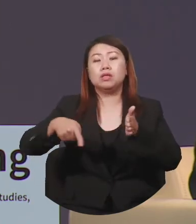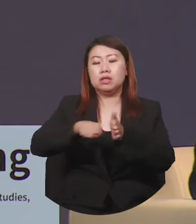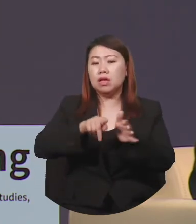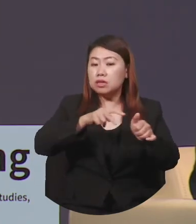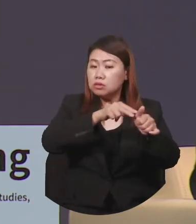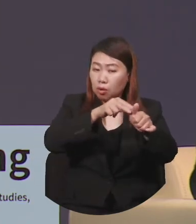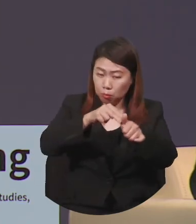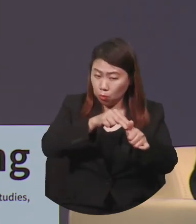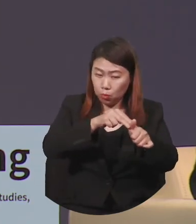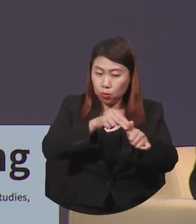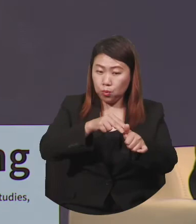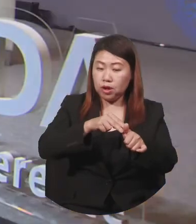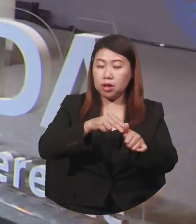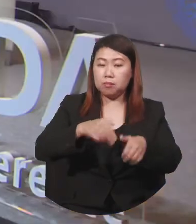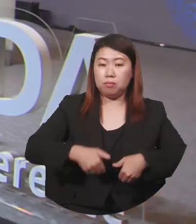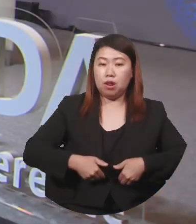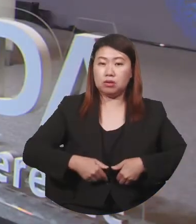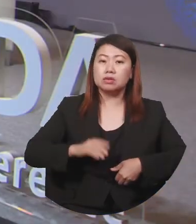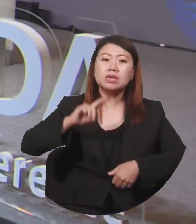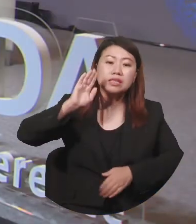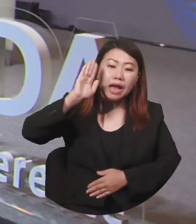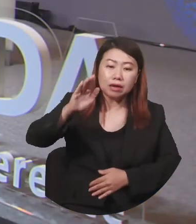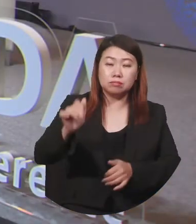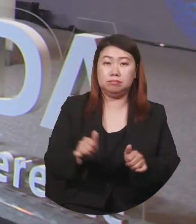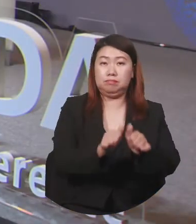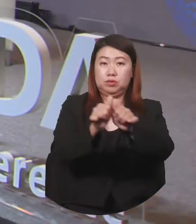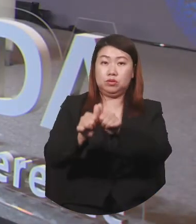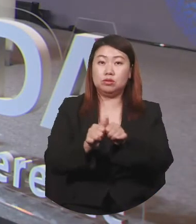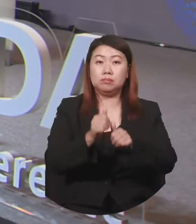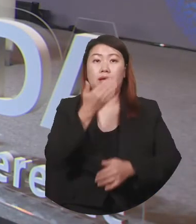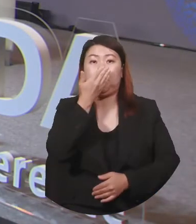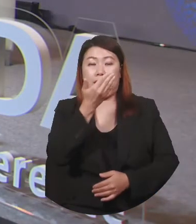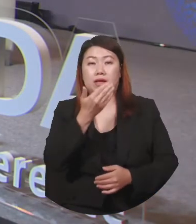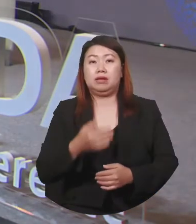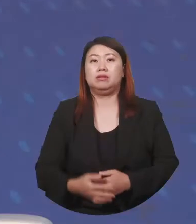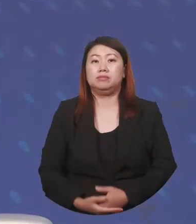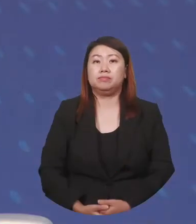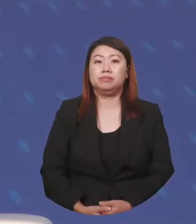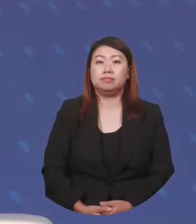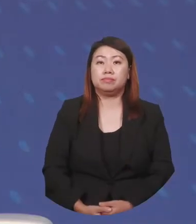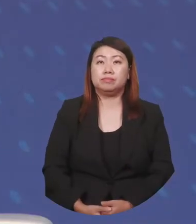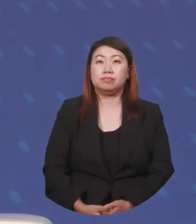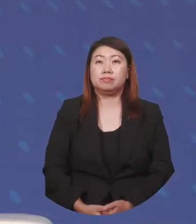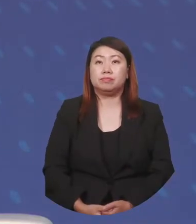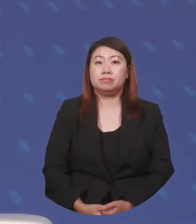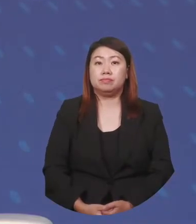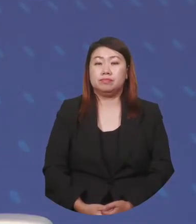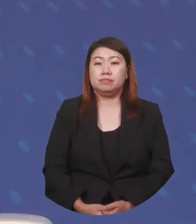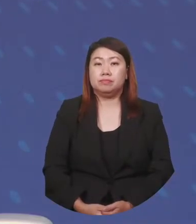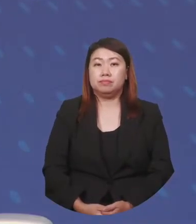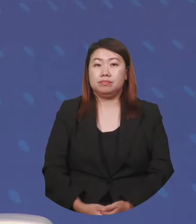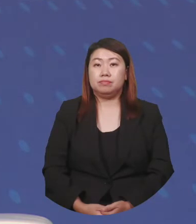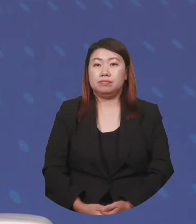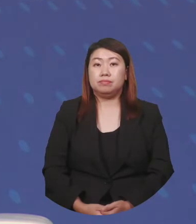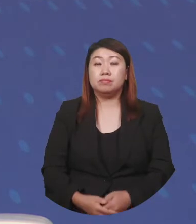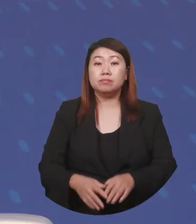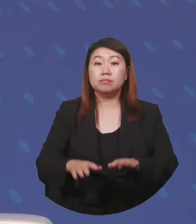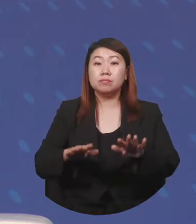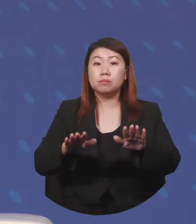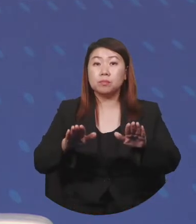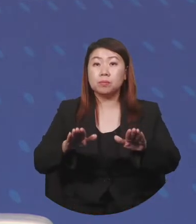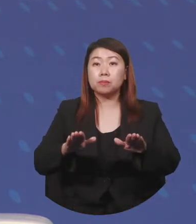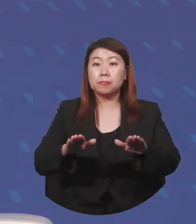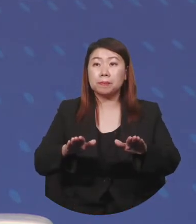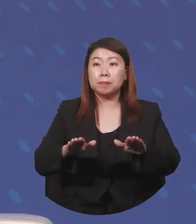Thank you so much. Thank you everyone for your interventions. I'm just trying to bridge the information barrier here, 2 minutes and 10 seconds